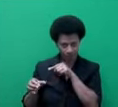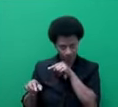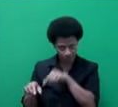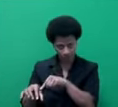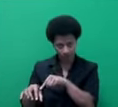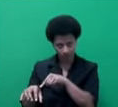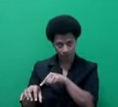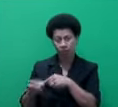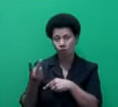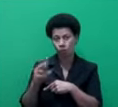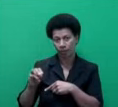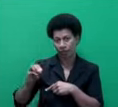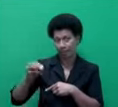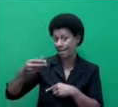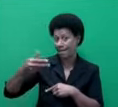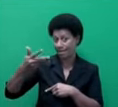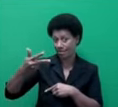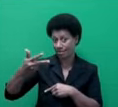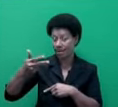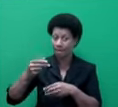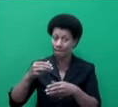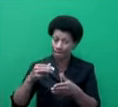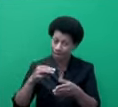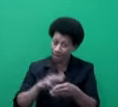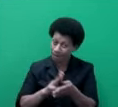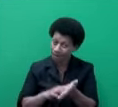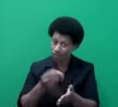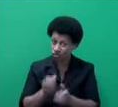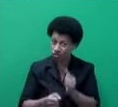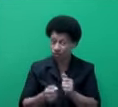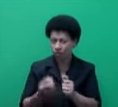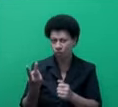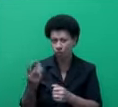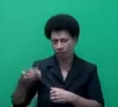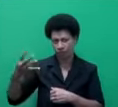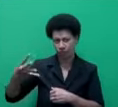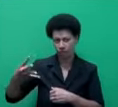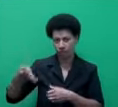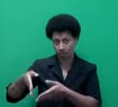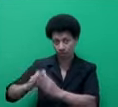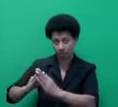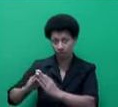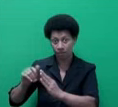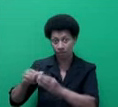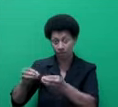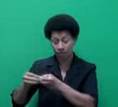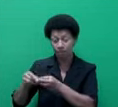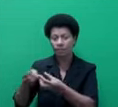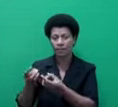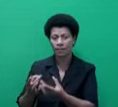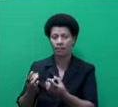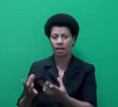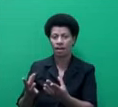the 28th of March 2014. And it was given 6 months since its formation to prepare and